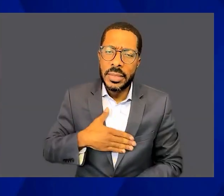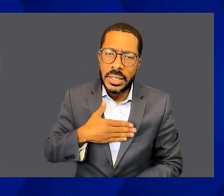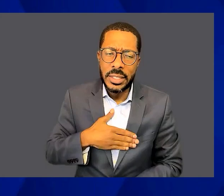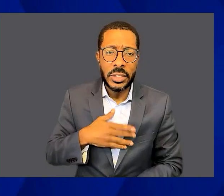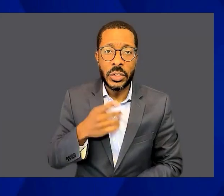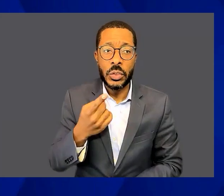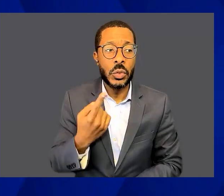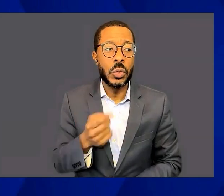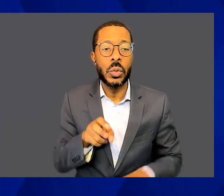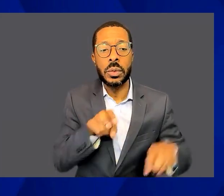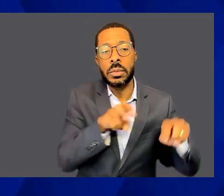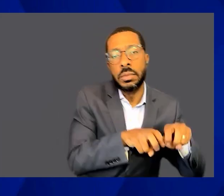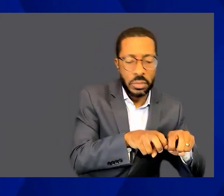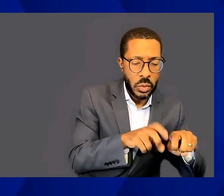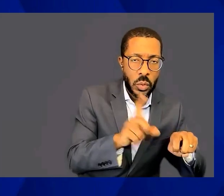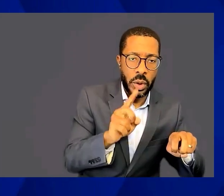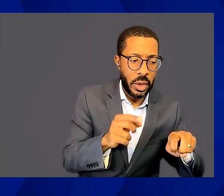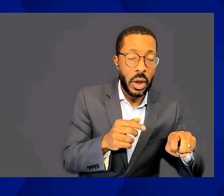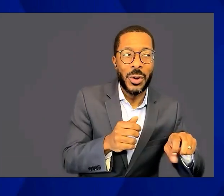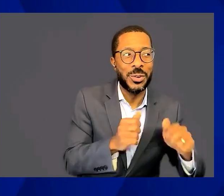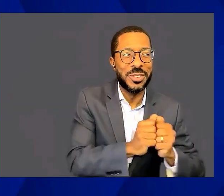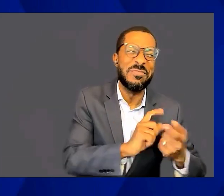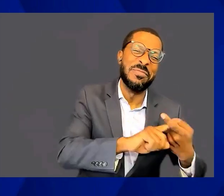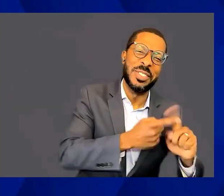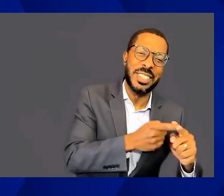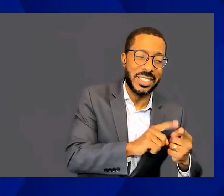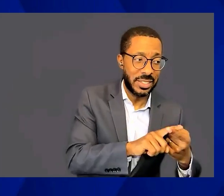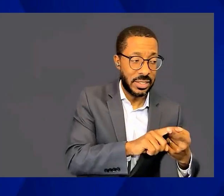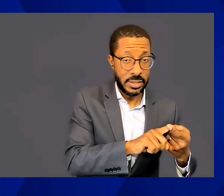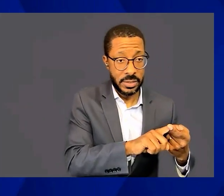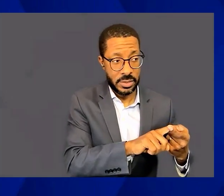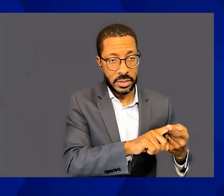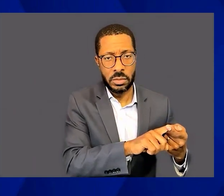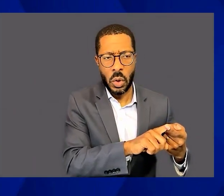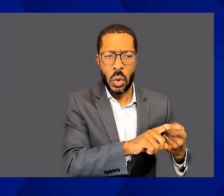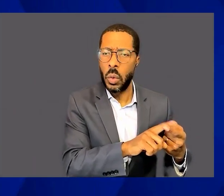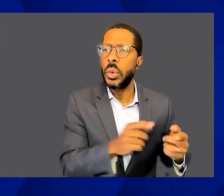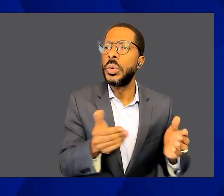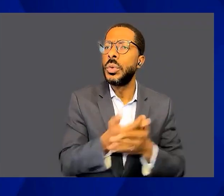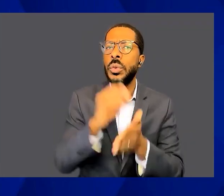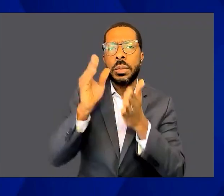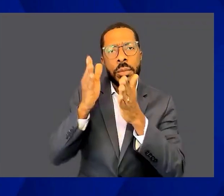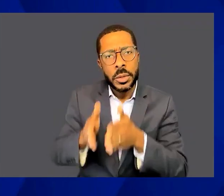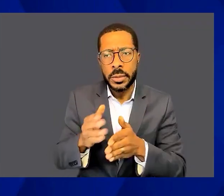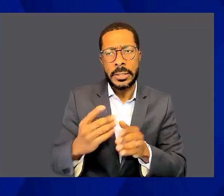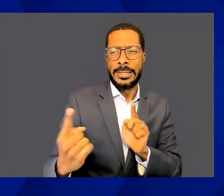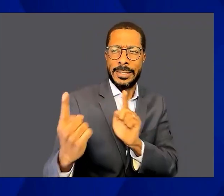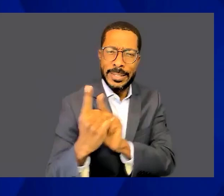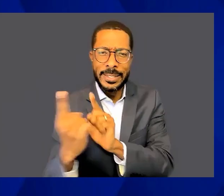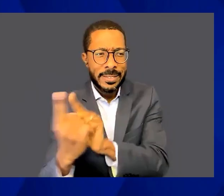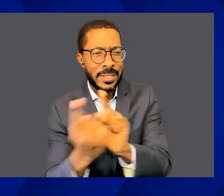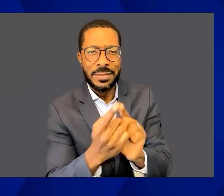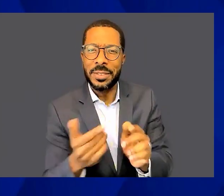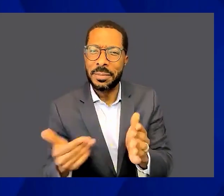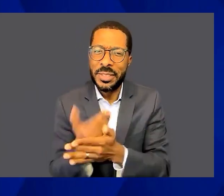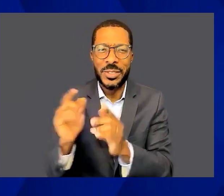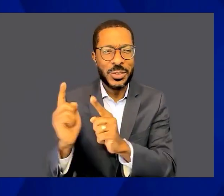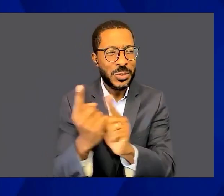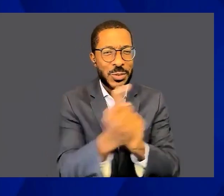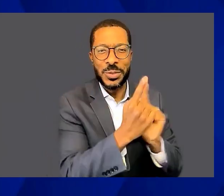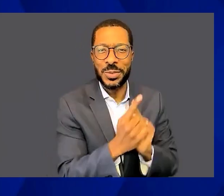friends at meals. How many of you followed her directions? Yeah, raise those hands.